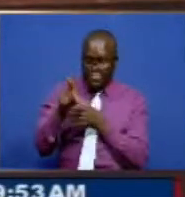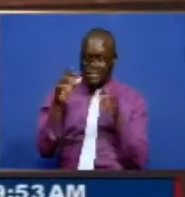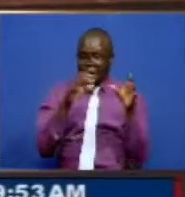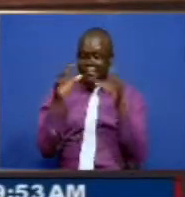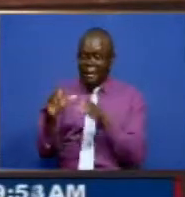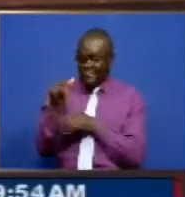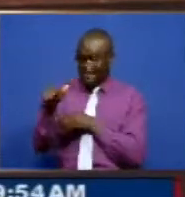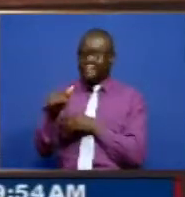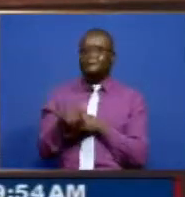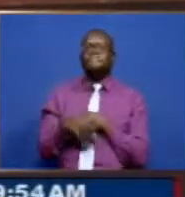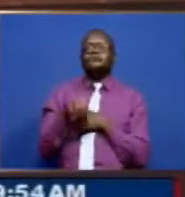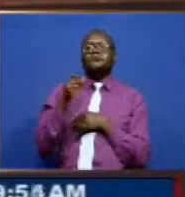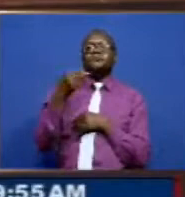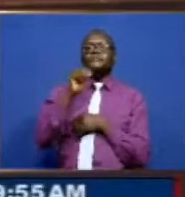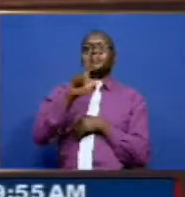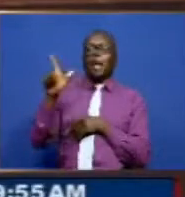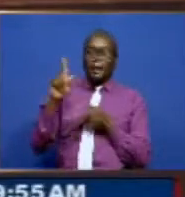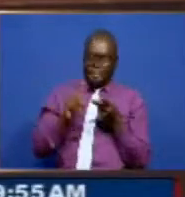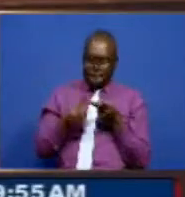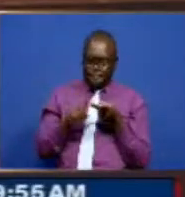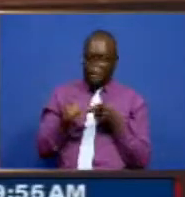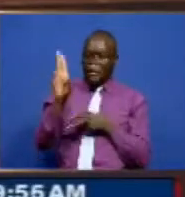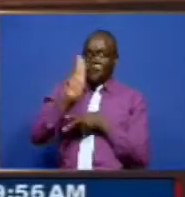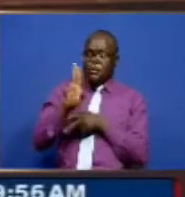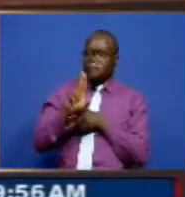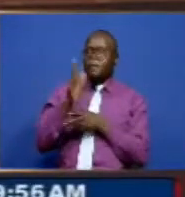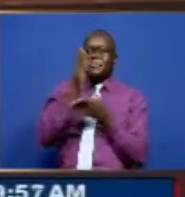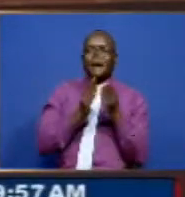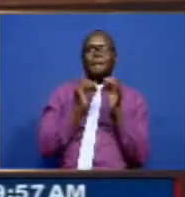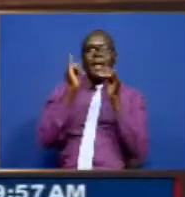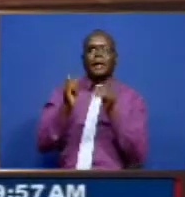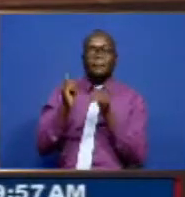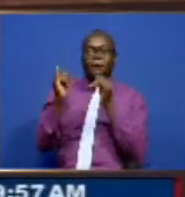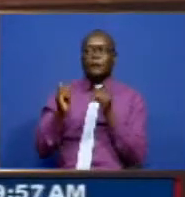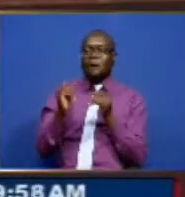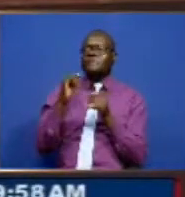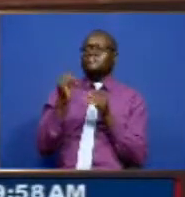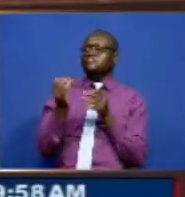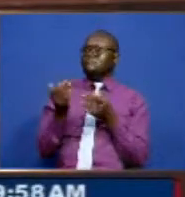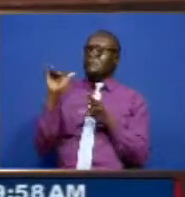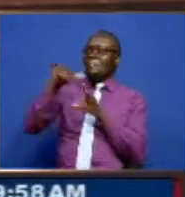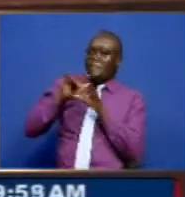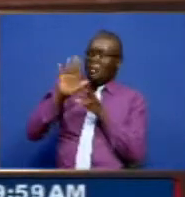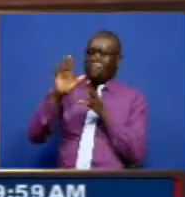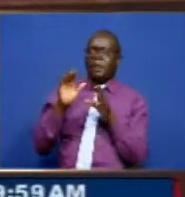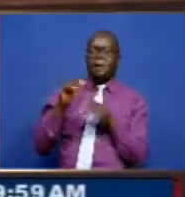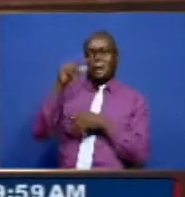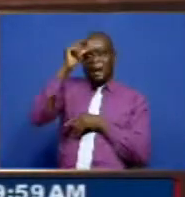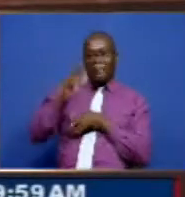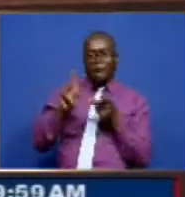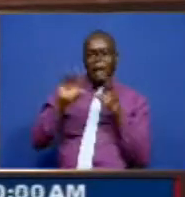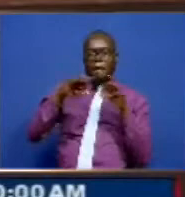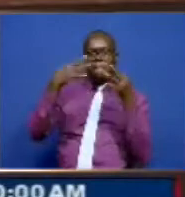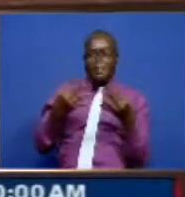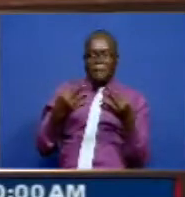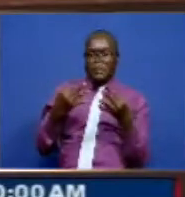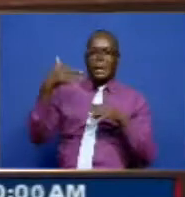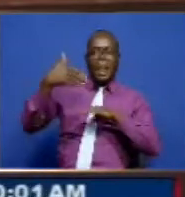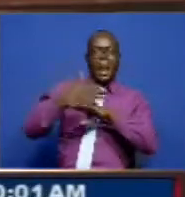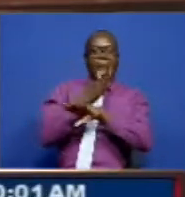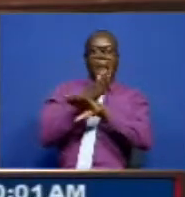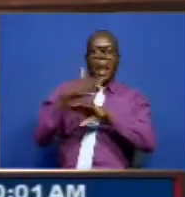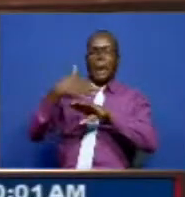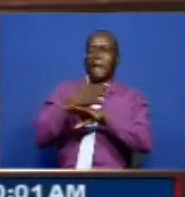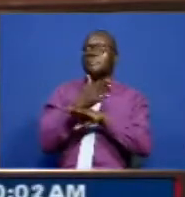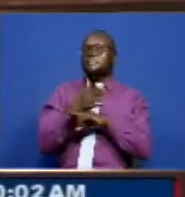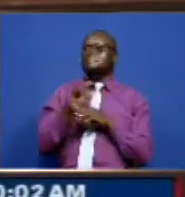companies are shell companies used by certain individuals associated with the governor and his family to defraud the county.